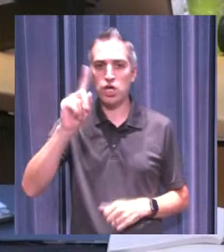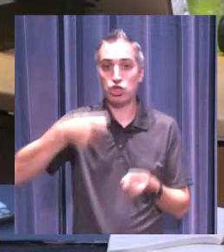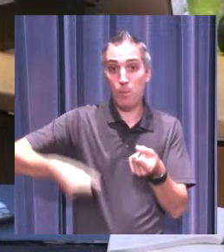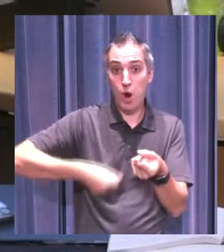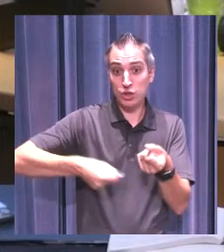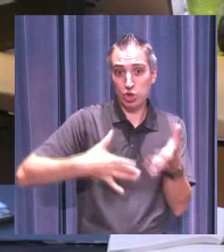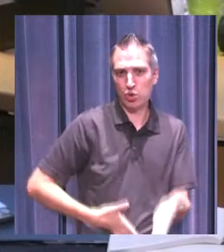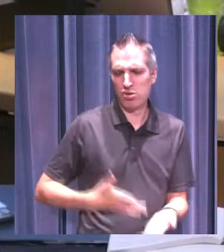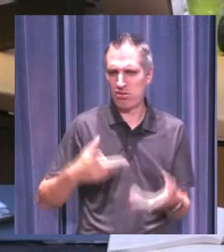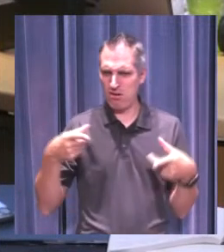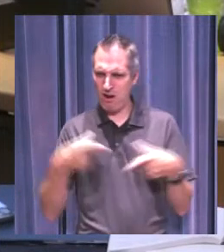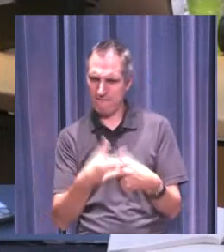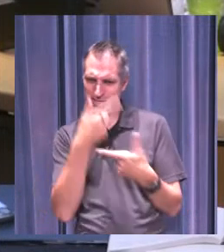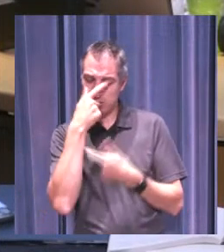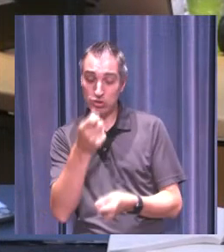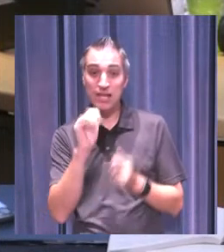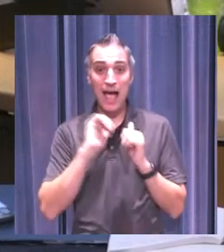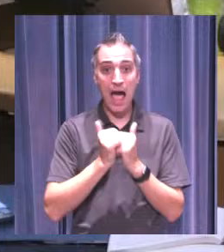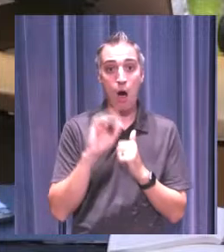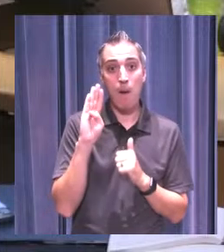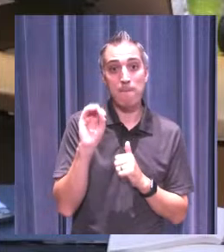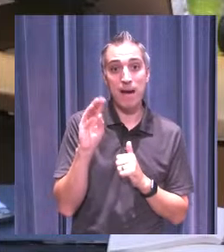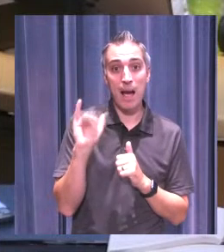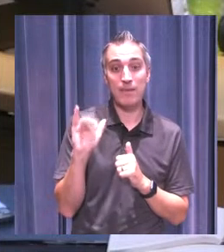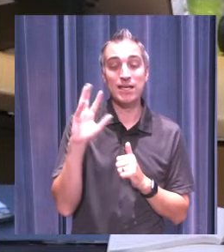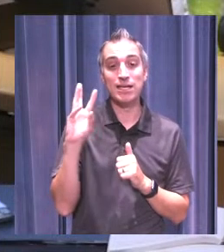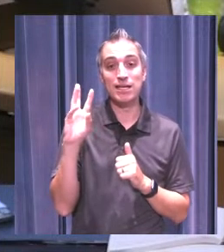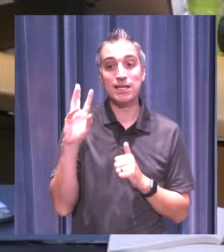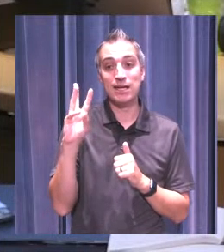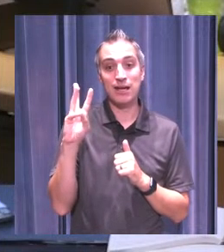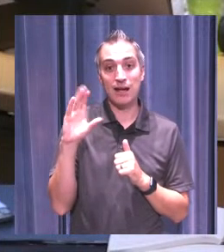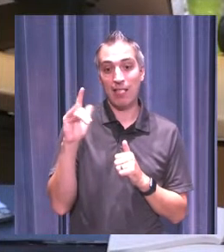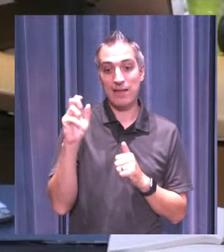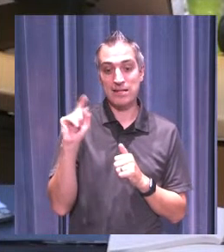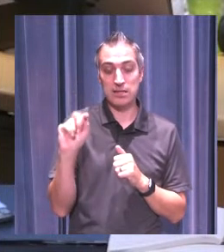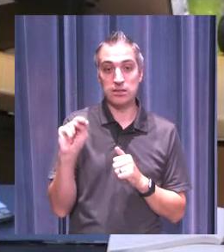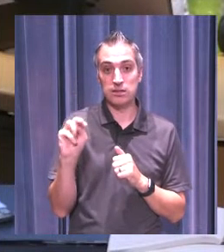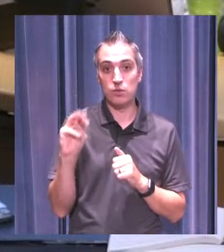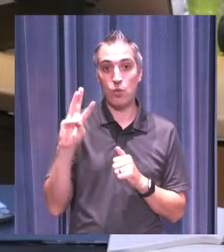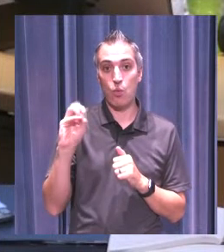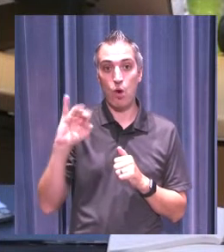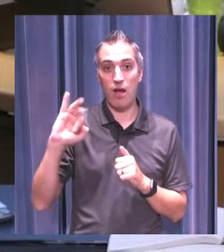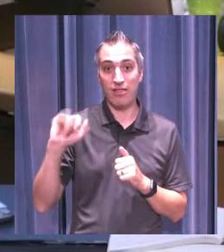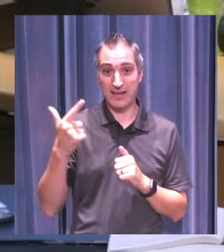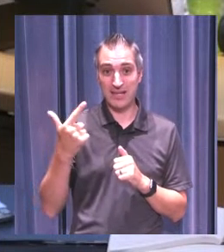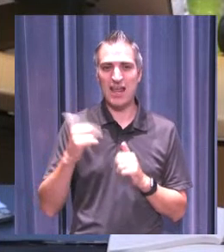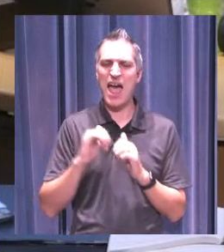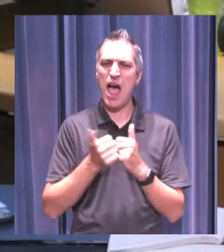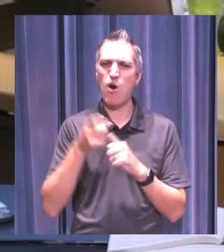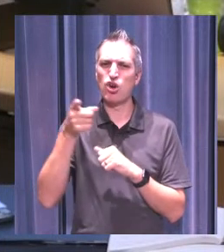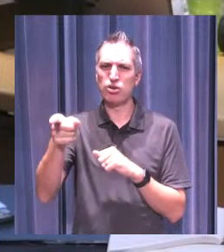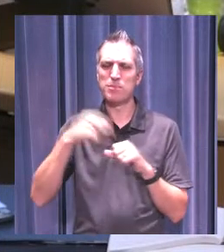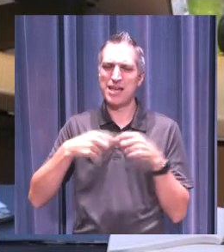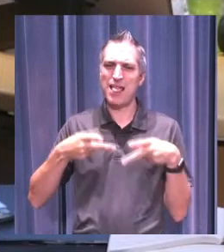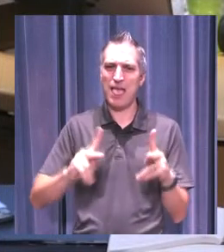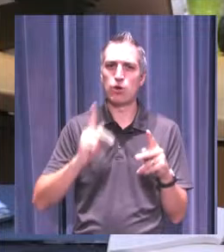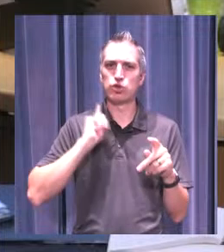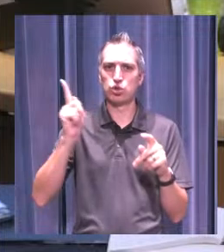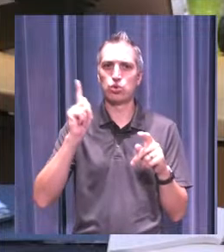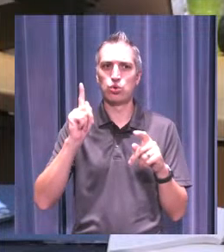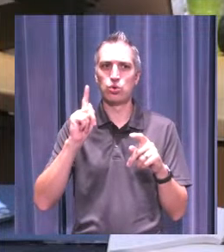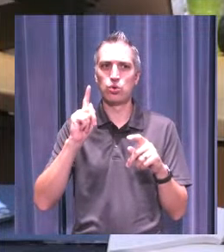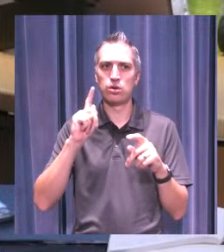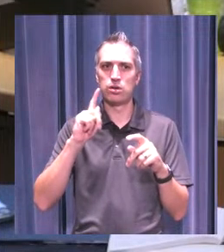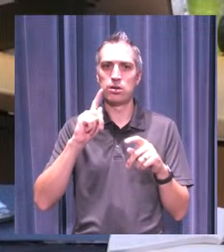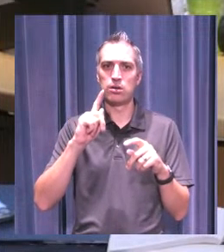of interest? How can Bobby Clayton Walton, a Democrat activist who just won an award for her work against Republicans, be allowed to slander board meeting